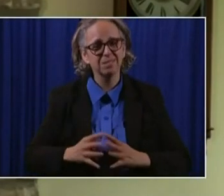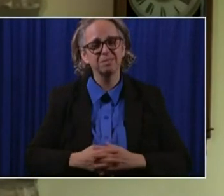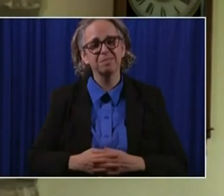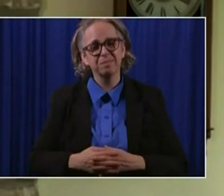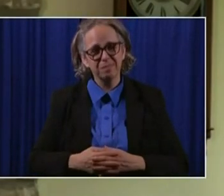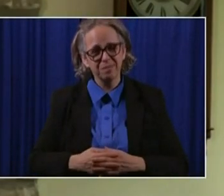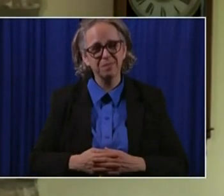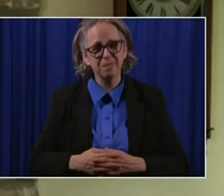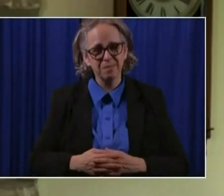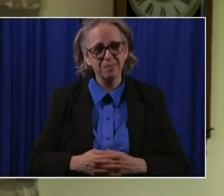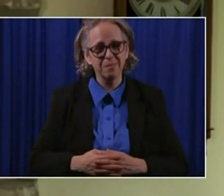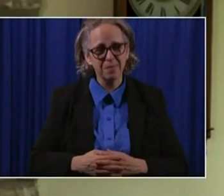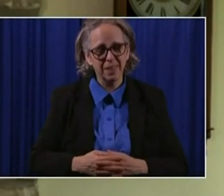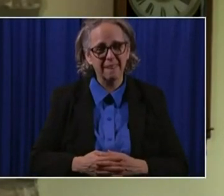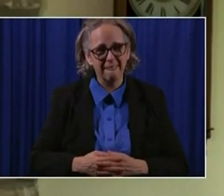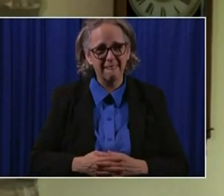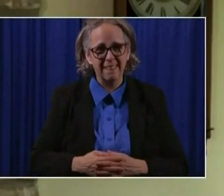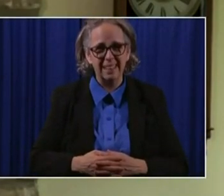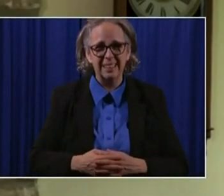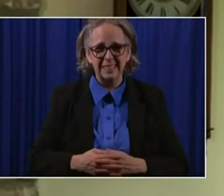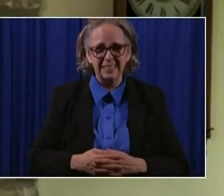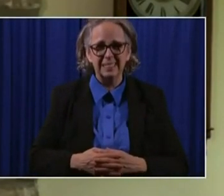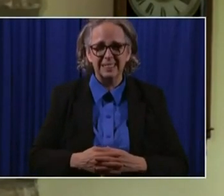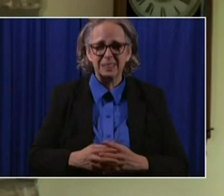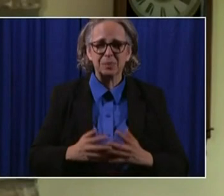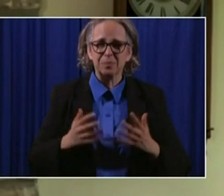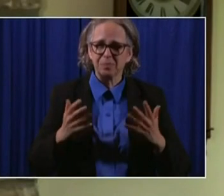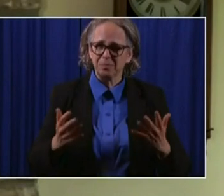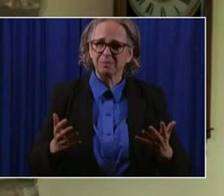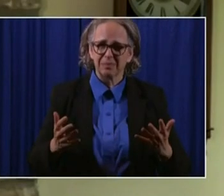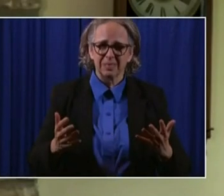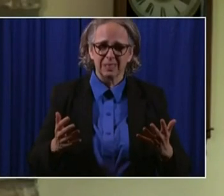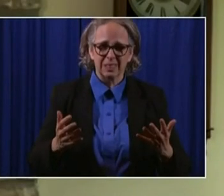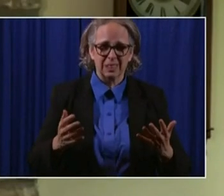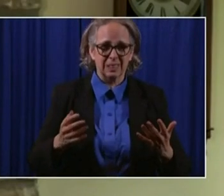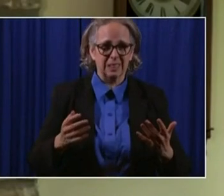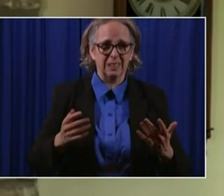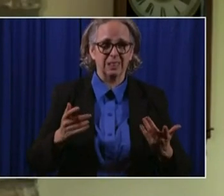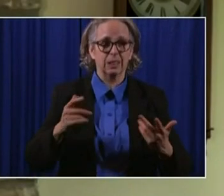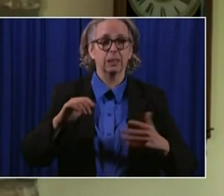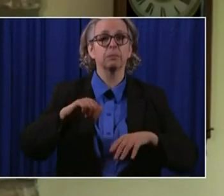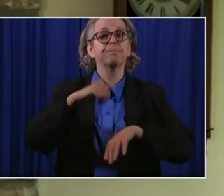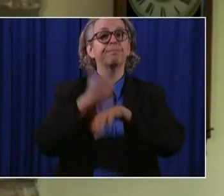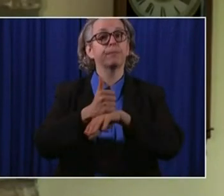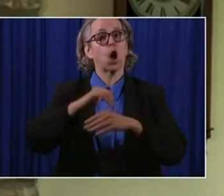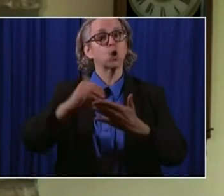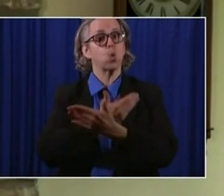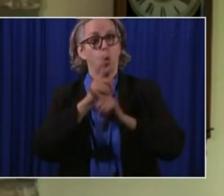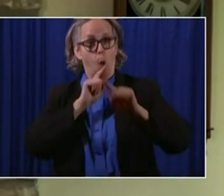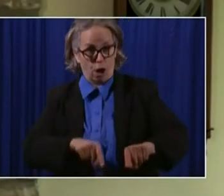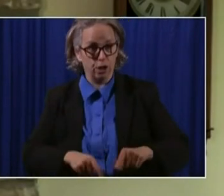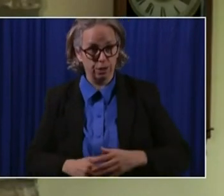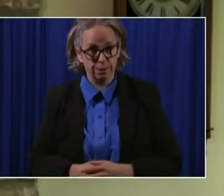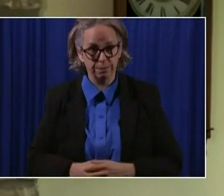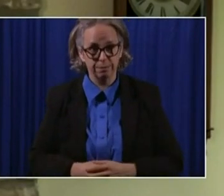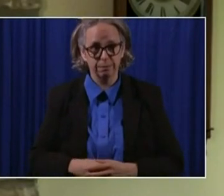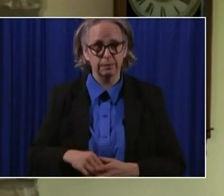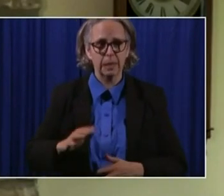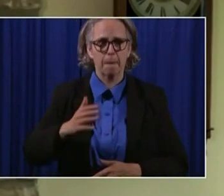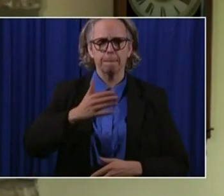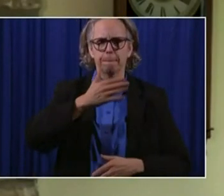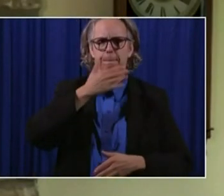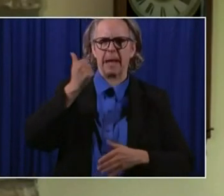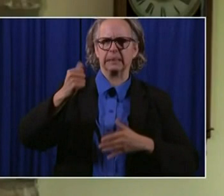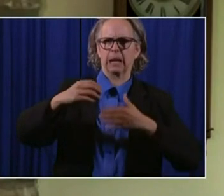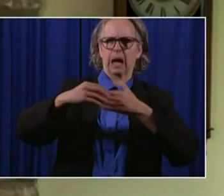So we will be issuing an order and best guidance in regard to sports. This is really